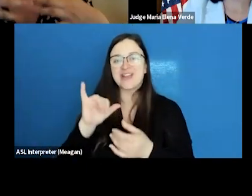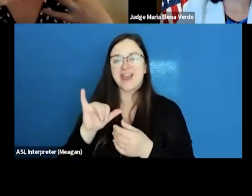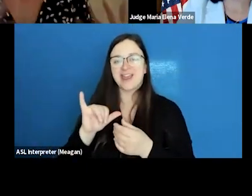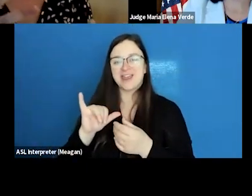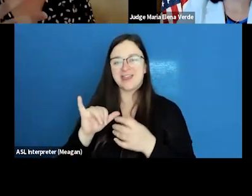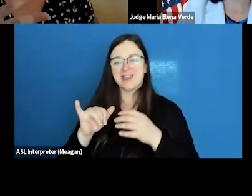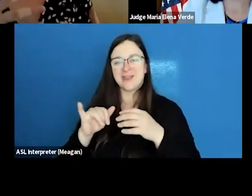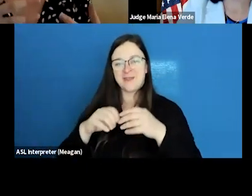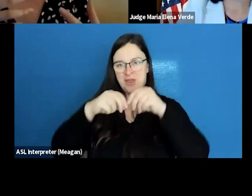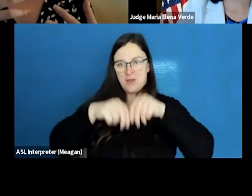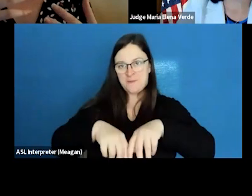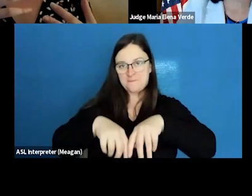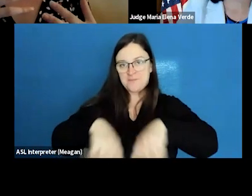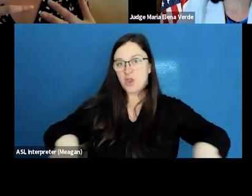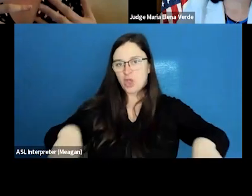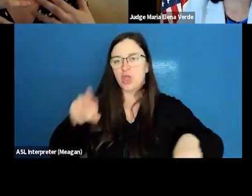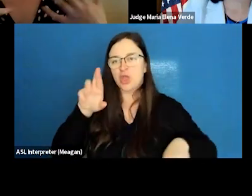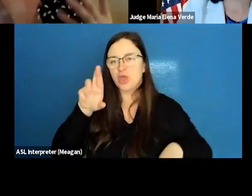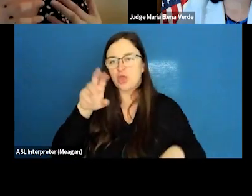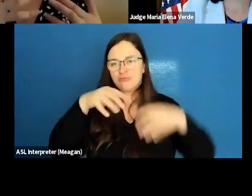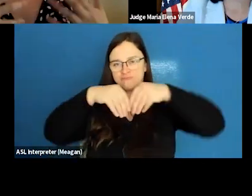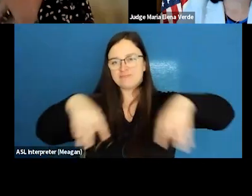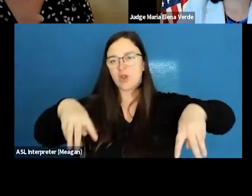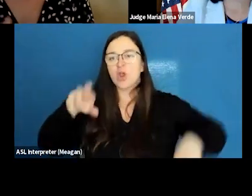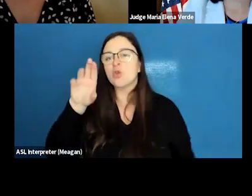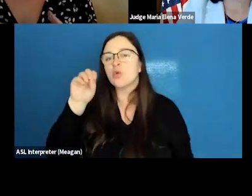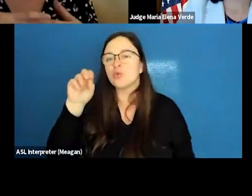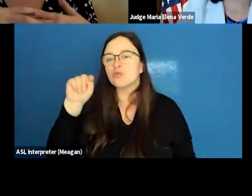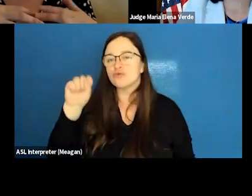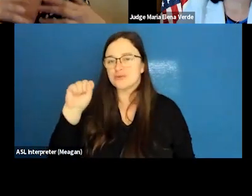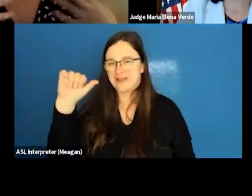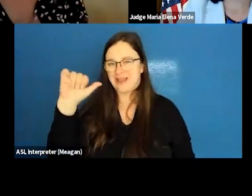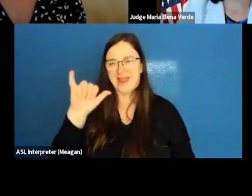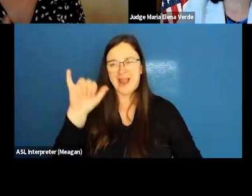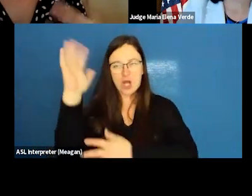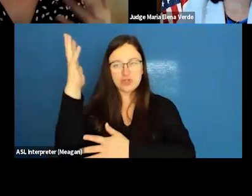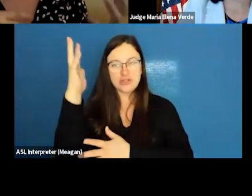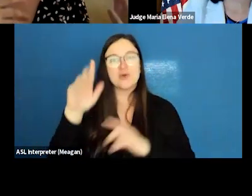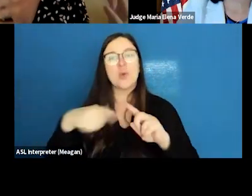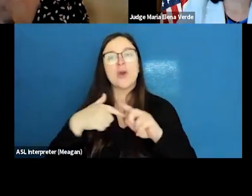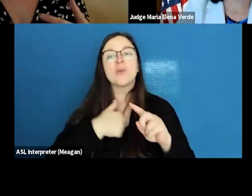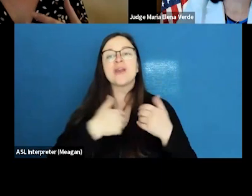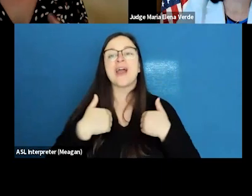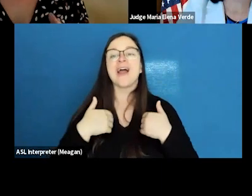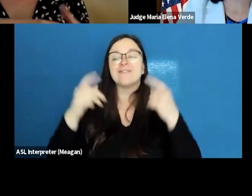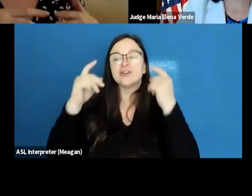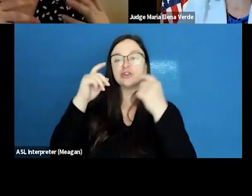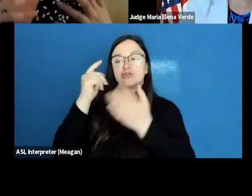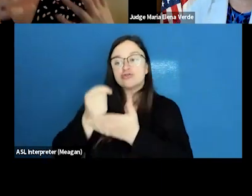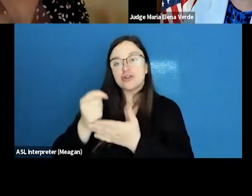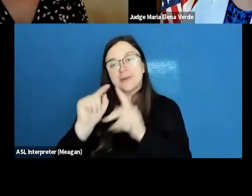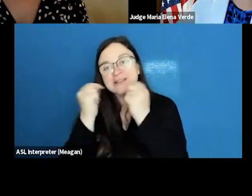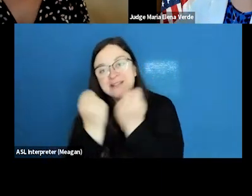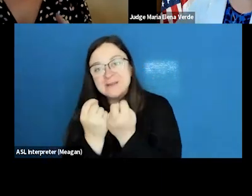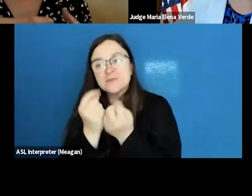this tree. And when we water the roots, when we have treatment teams or treatment court teams,